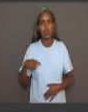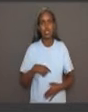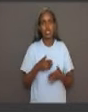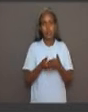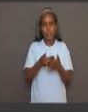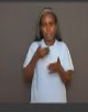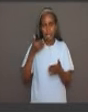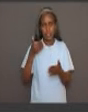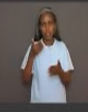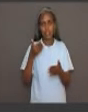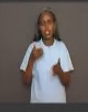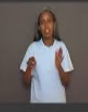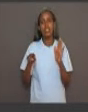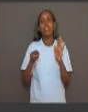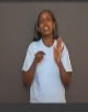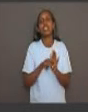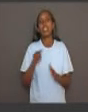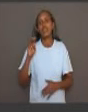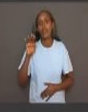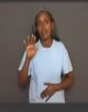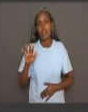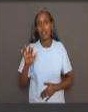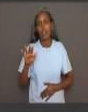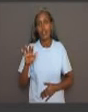That means we are subtracting